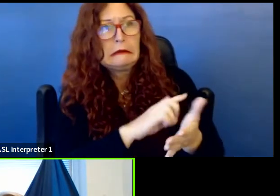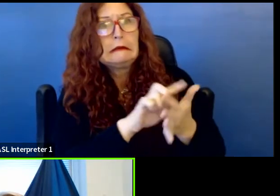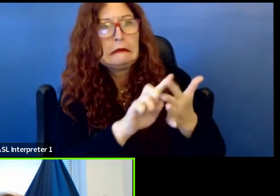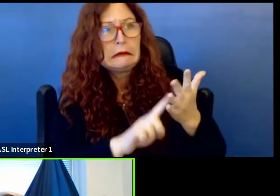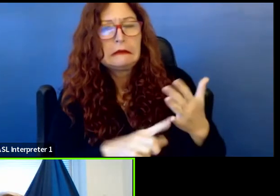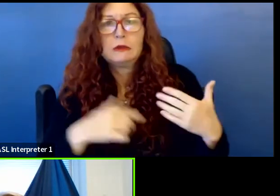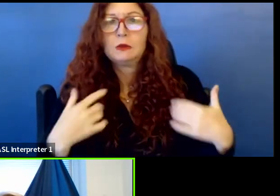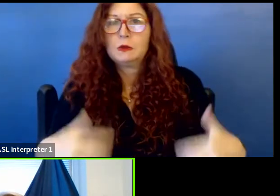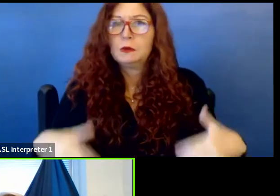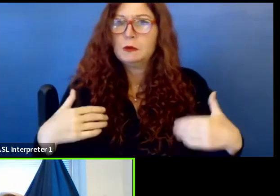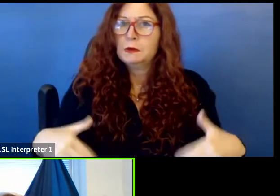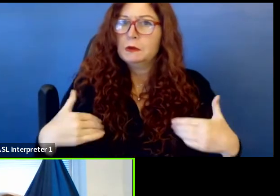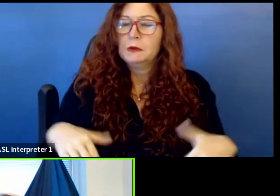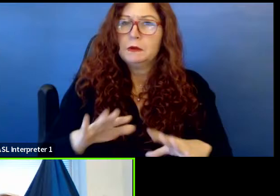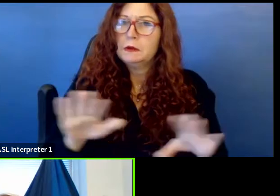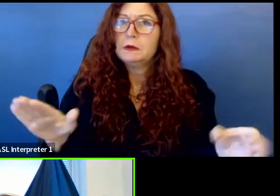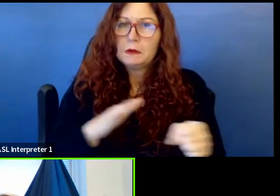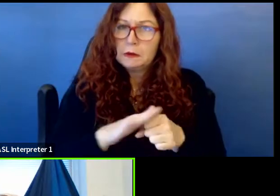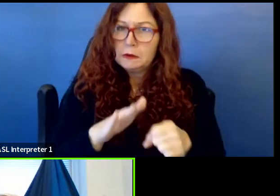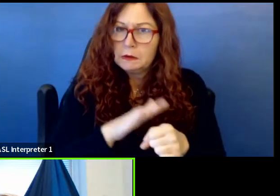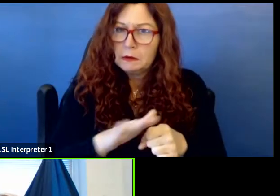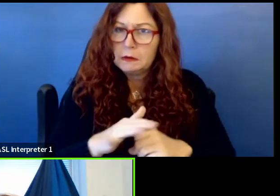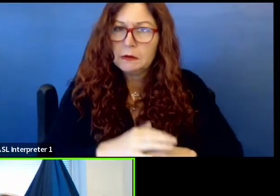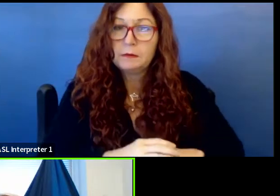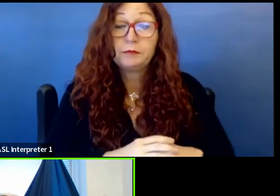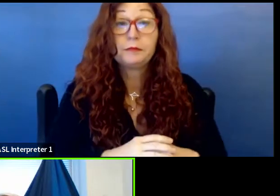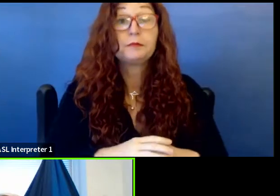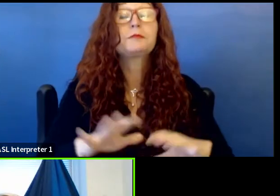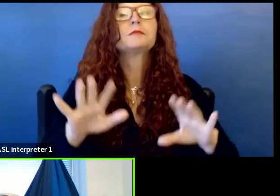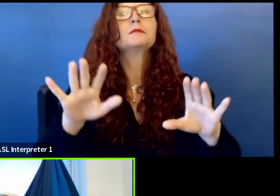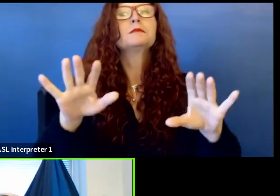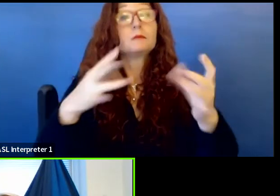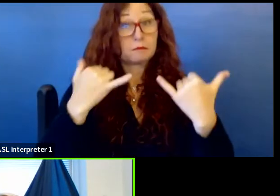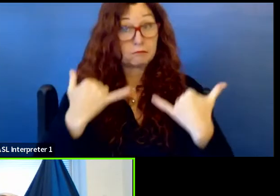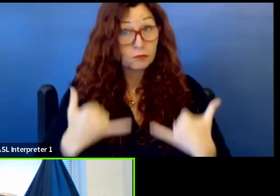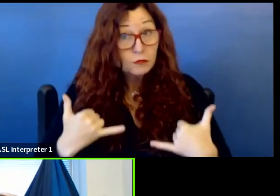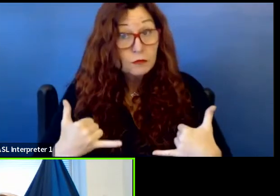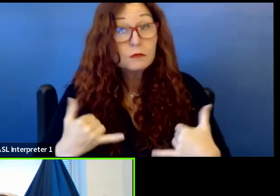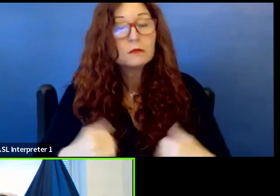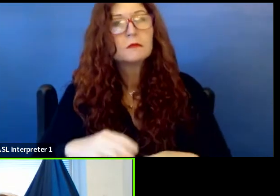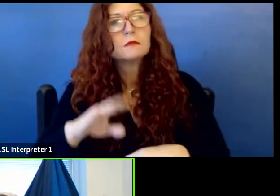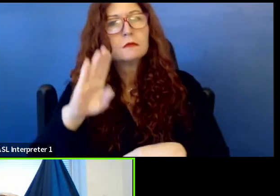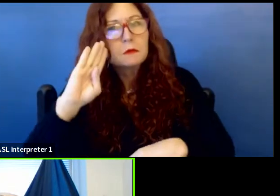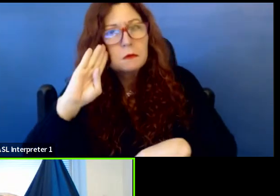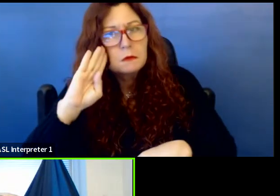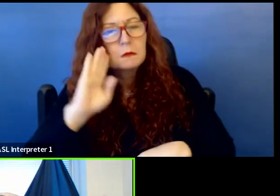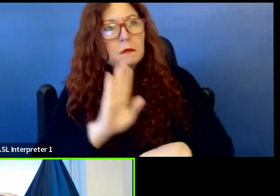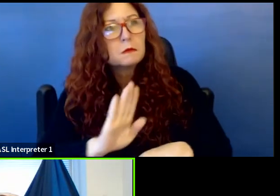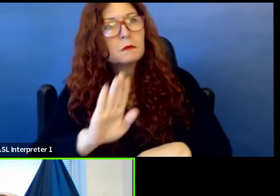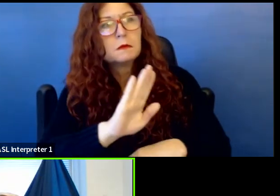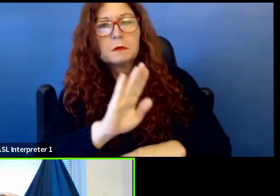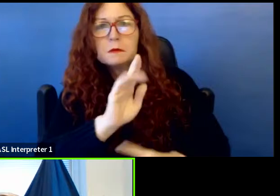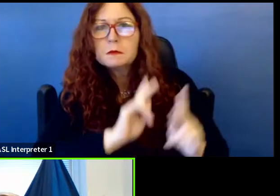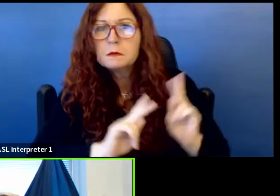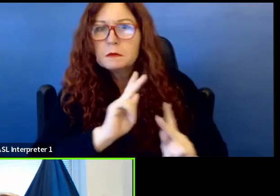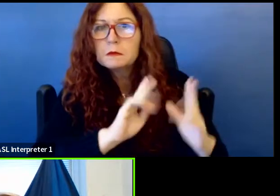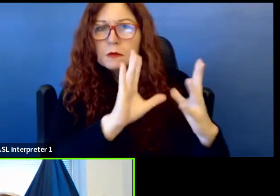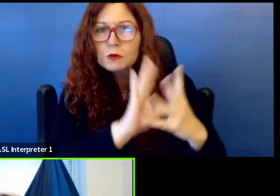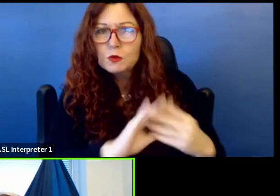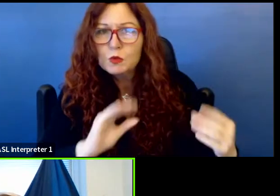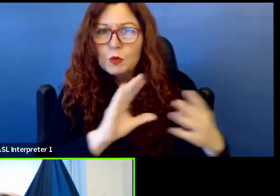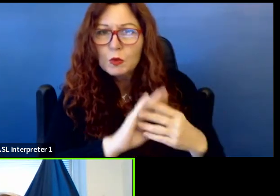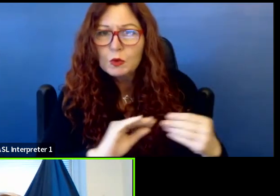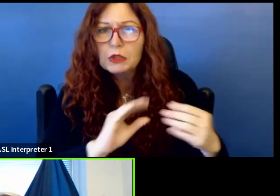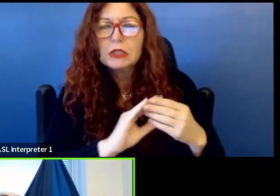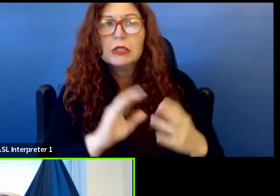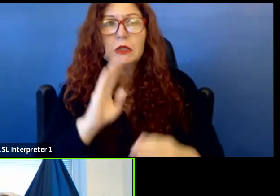consider the issues raised in testimony i do think it is important to be cautious about painting an entire industry with a broad brush or